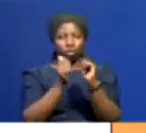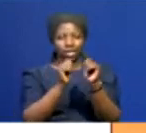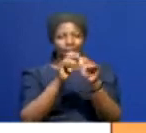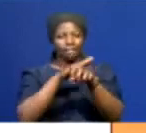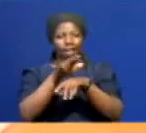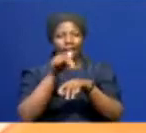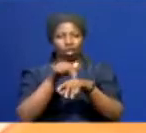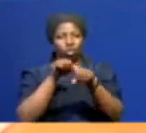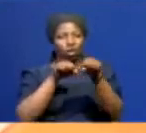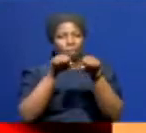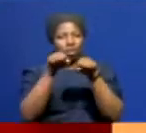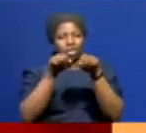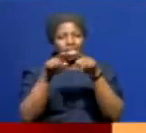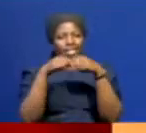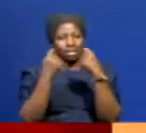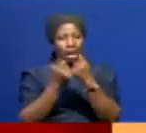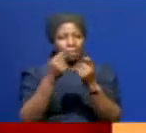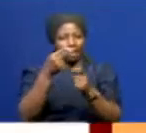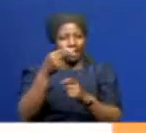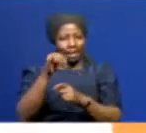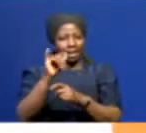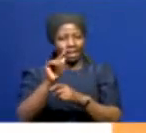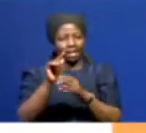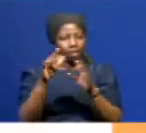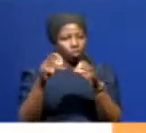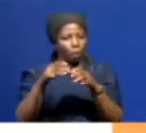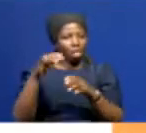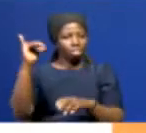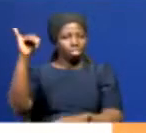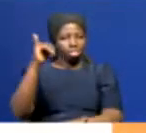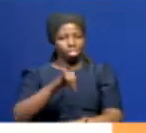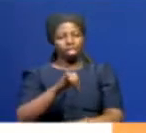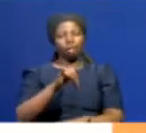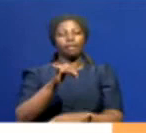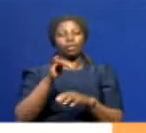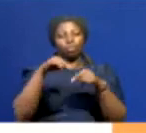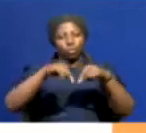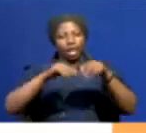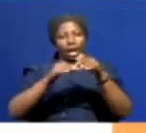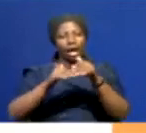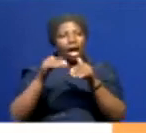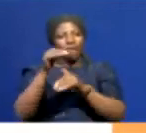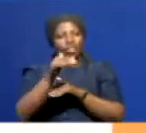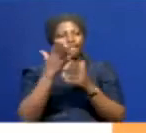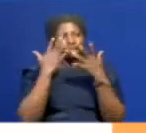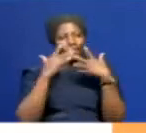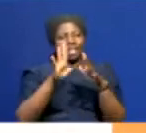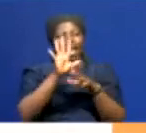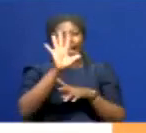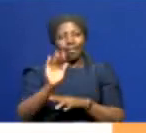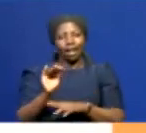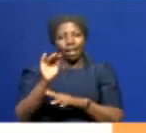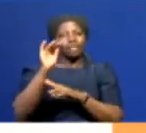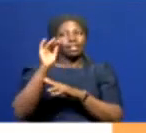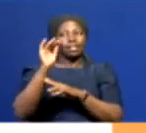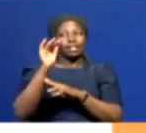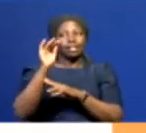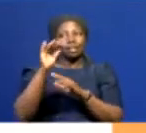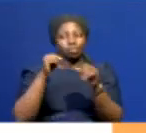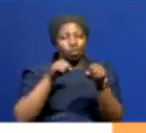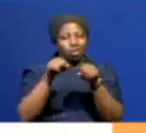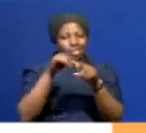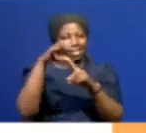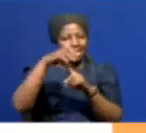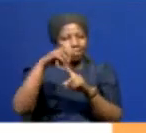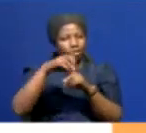Now, the national boxing team, the Heat Squad, jetted back home today from the just concluded African Boxing Championships that were held in Yaounde, Cameroon.